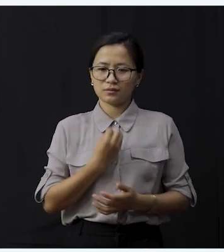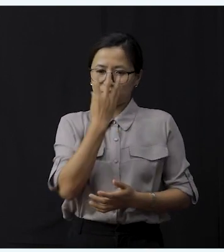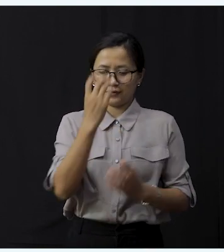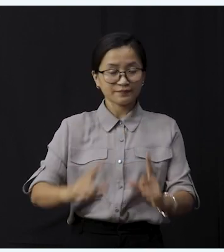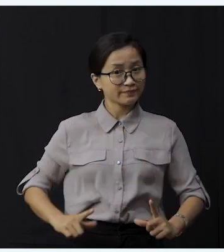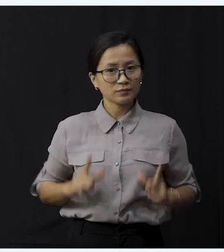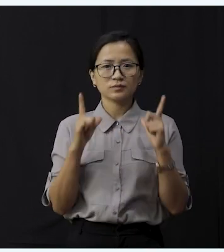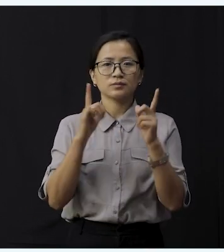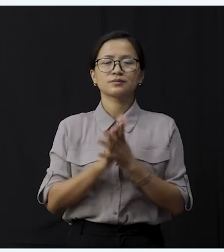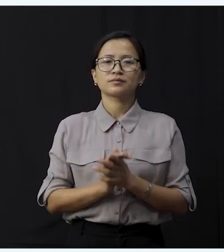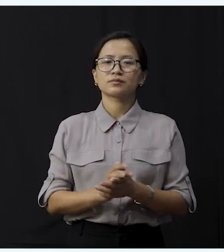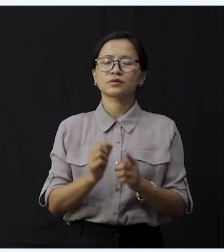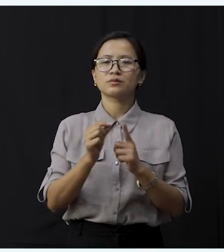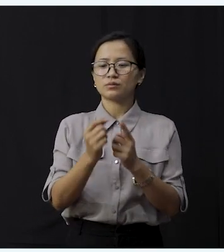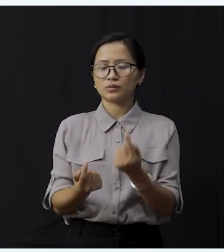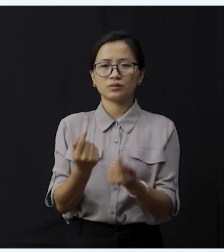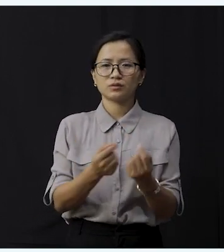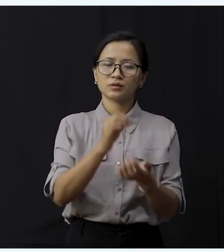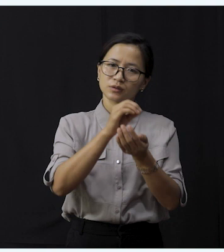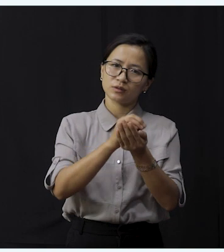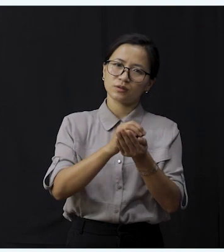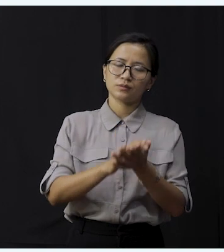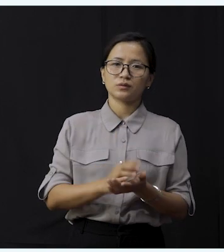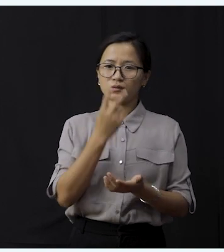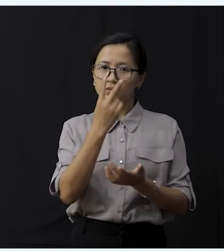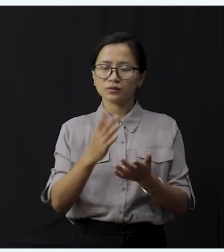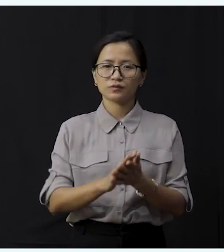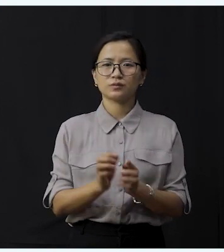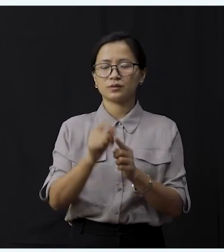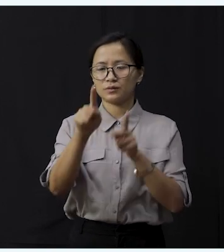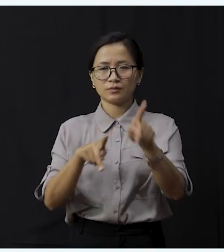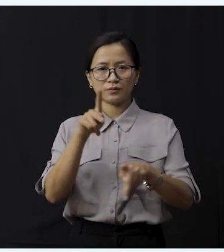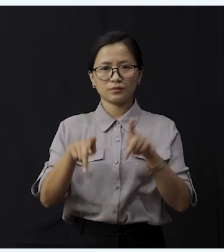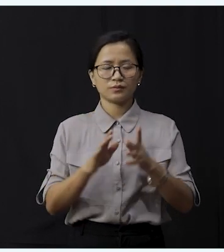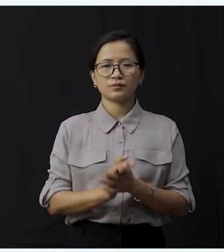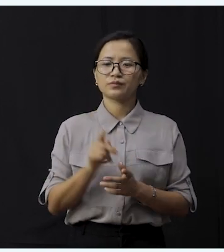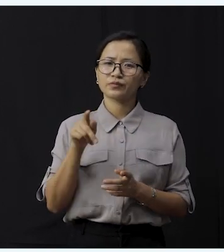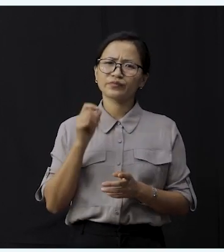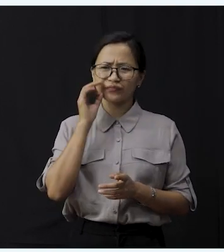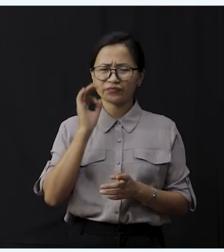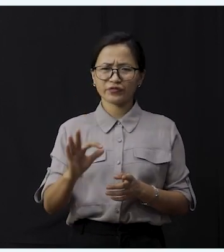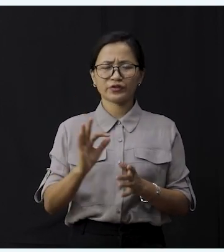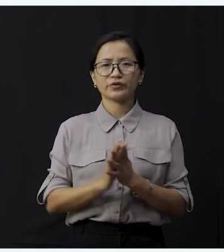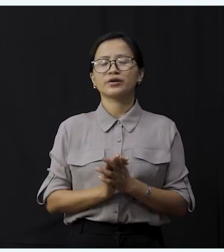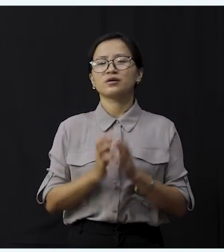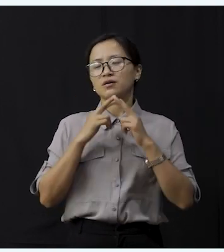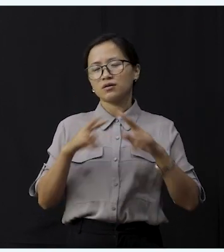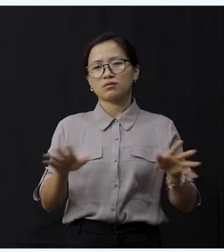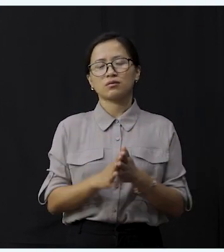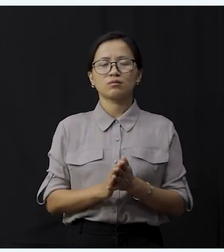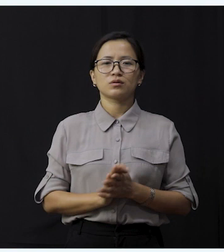by the parks which is maintained by the public. So it is very important, as I have told